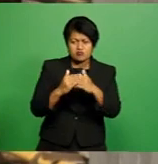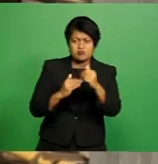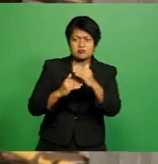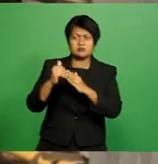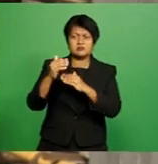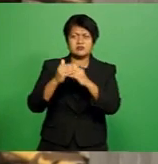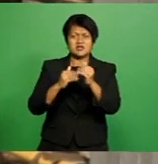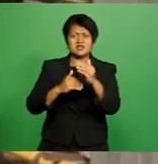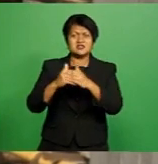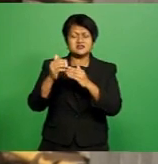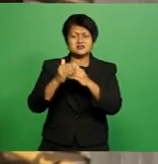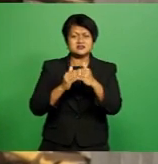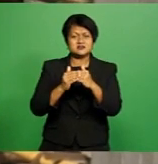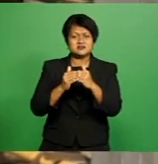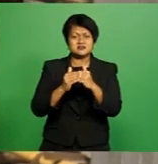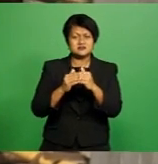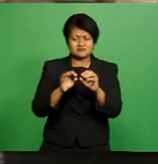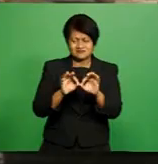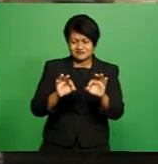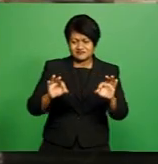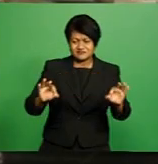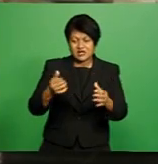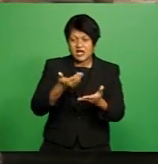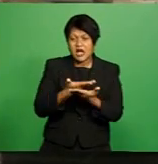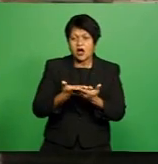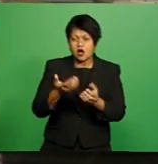aluminium panels with the exterior.